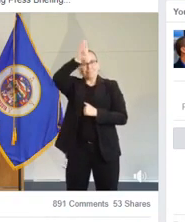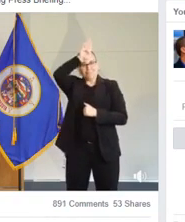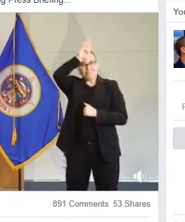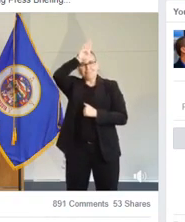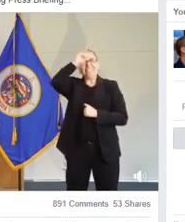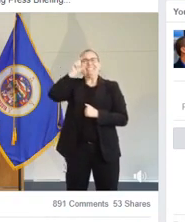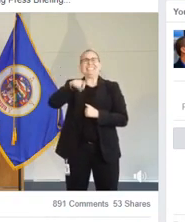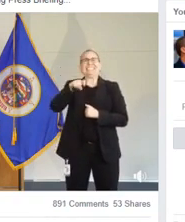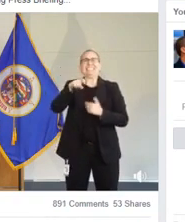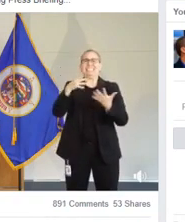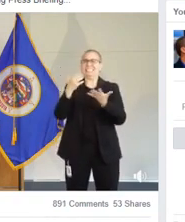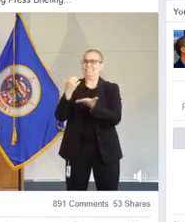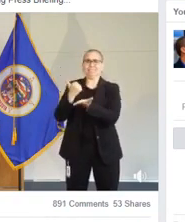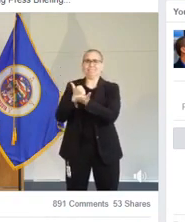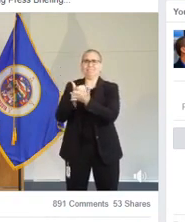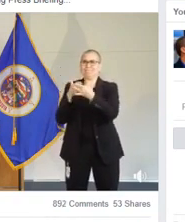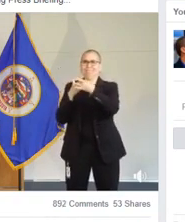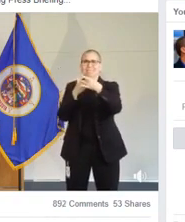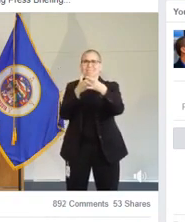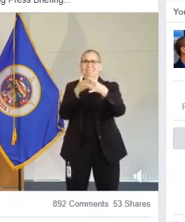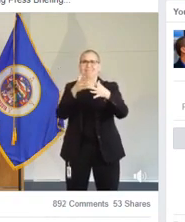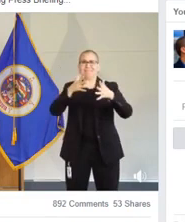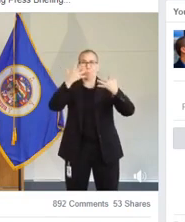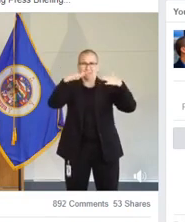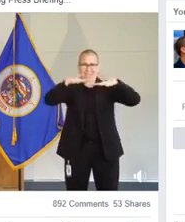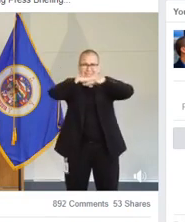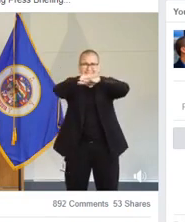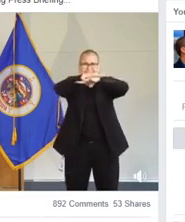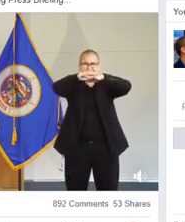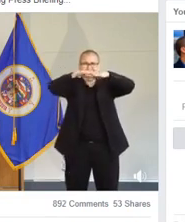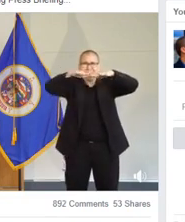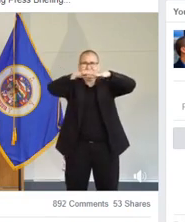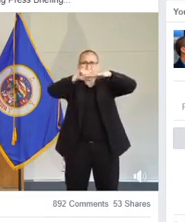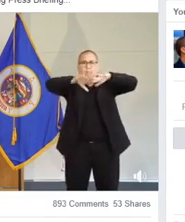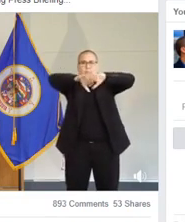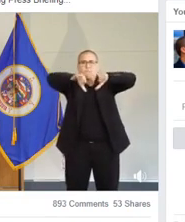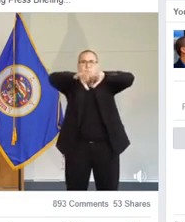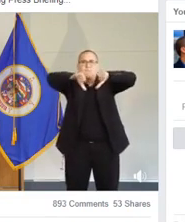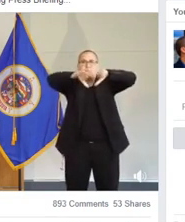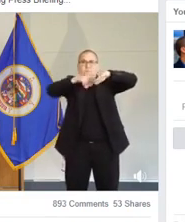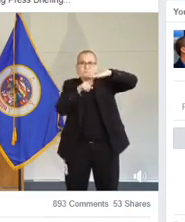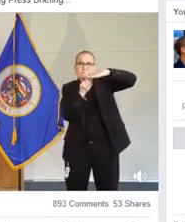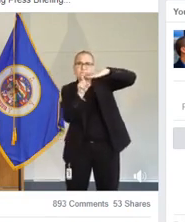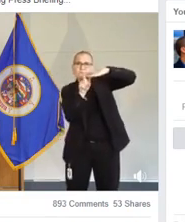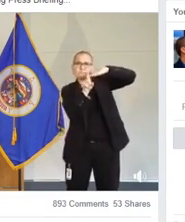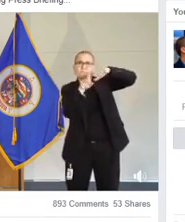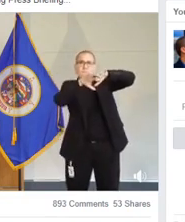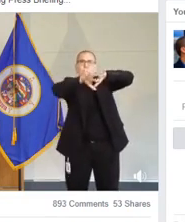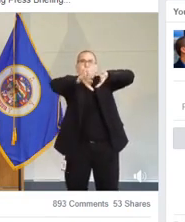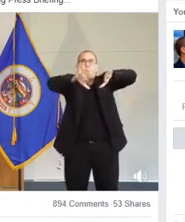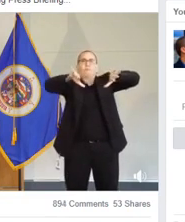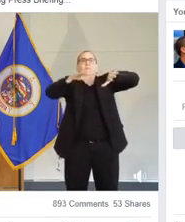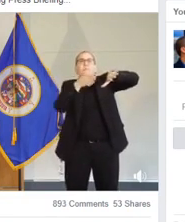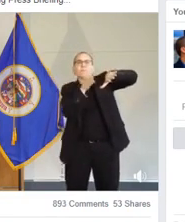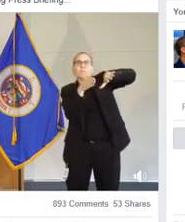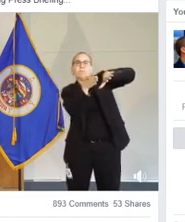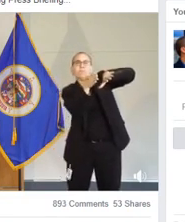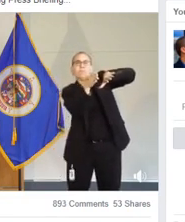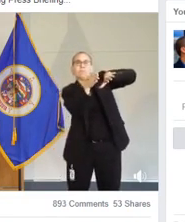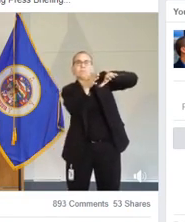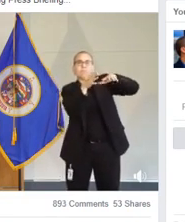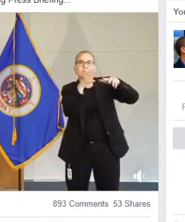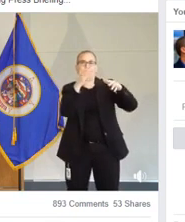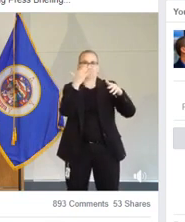of the operations that we would move, link up with the Minneapolis Police Department, and as they went into unsecure and dangerous